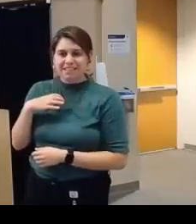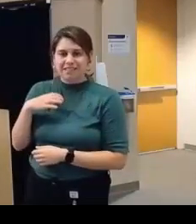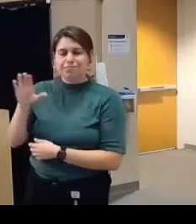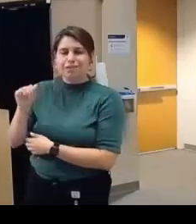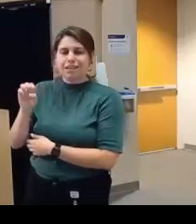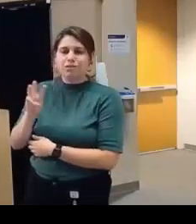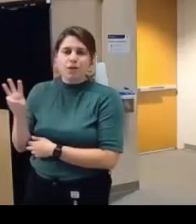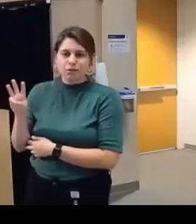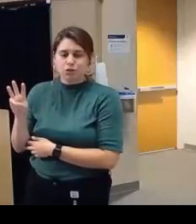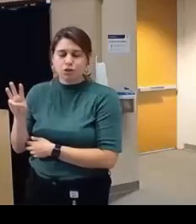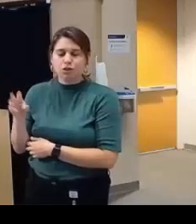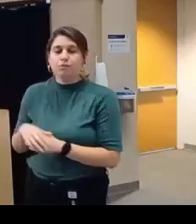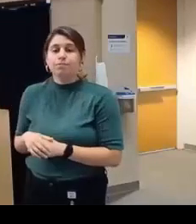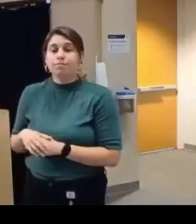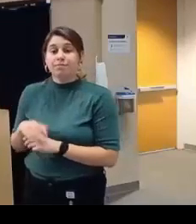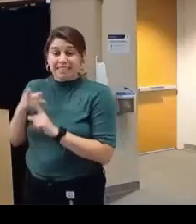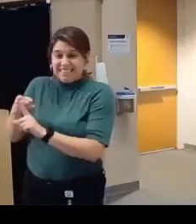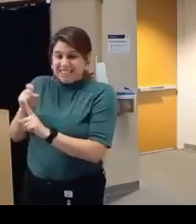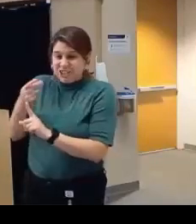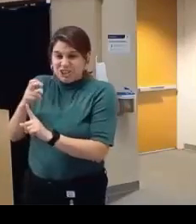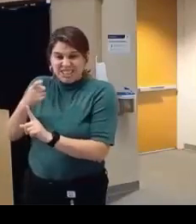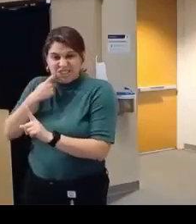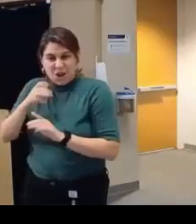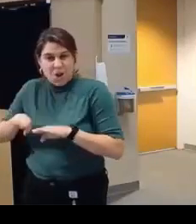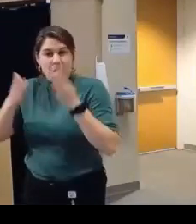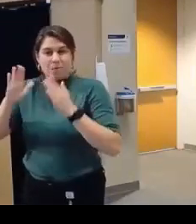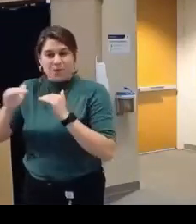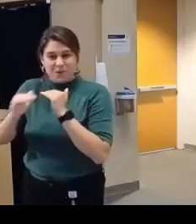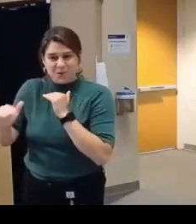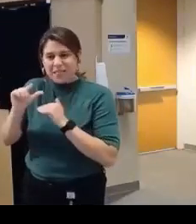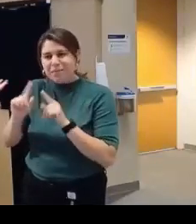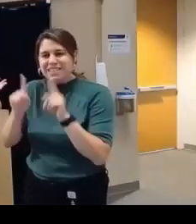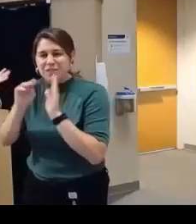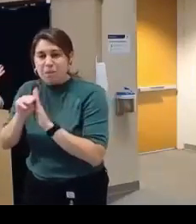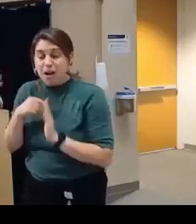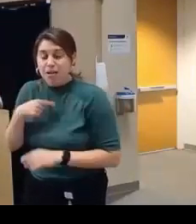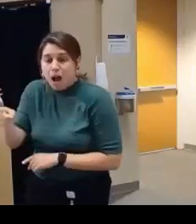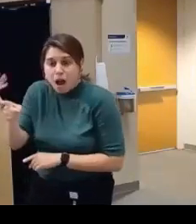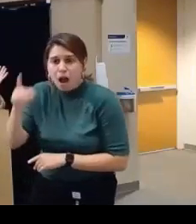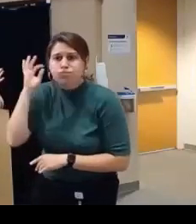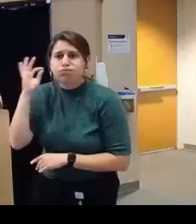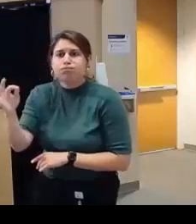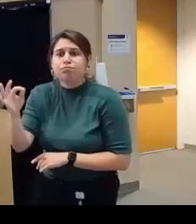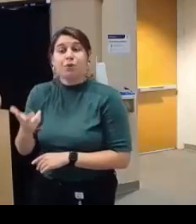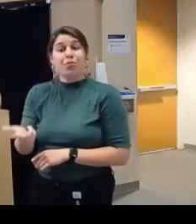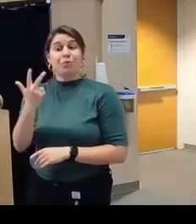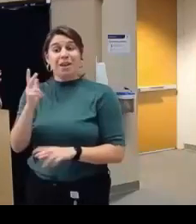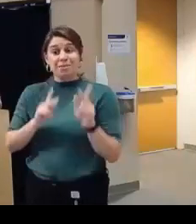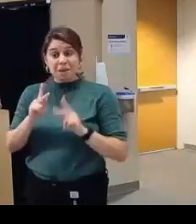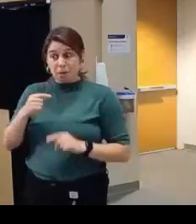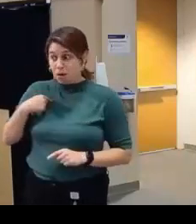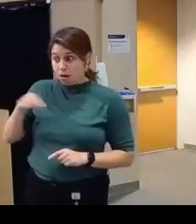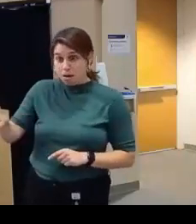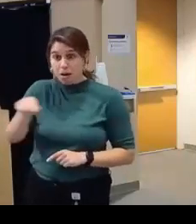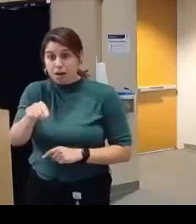Case Western. And she was just opening her unit at the time with a slightly different model. And so we thought, great, we have 3 people who are running these units.